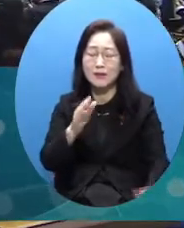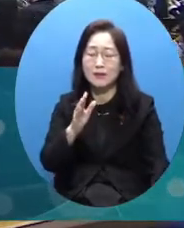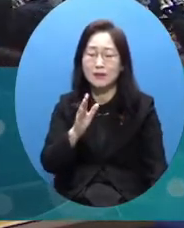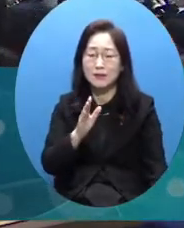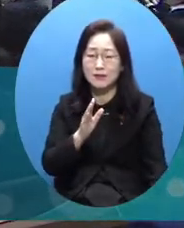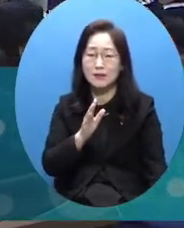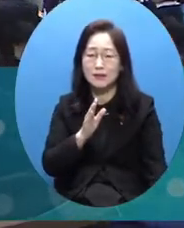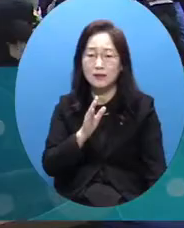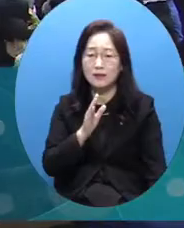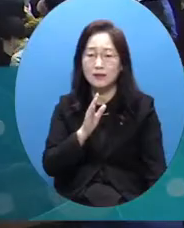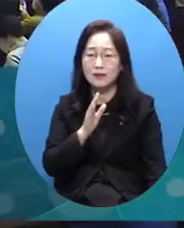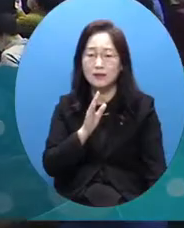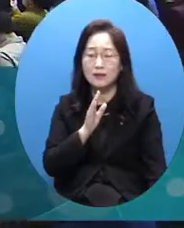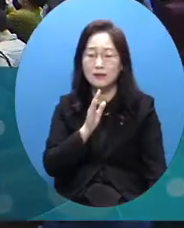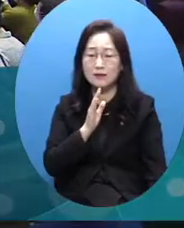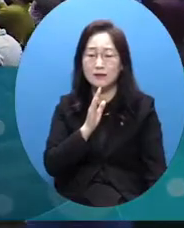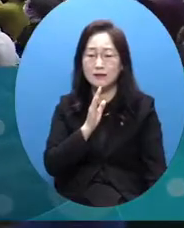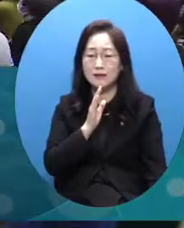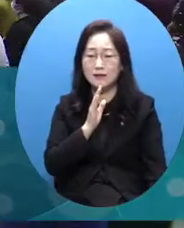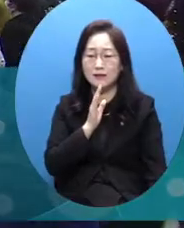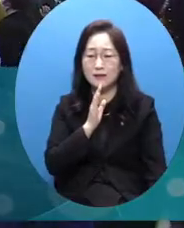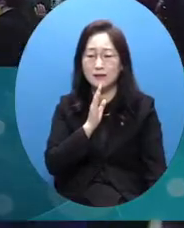ah man